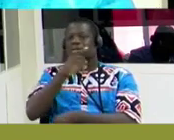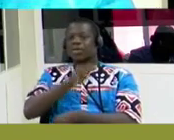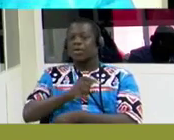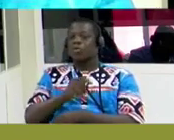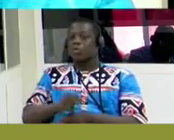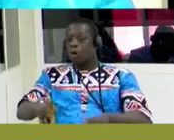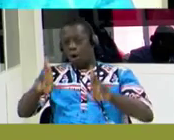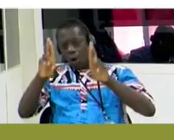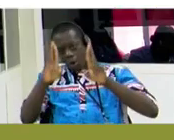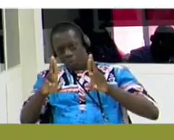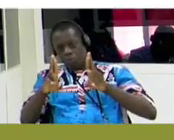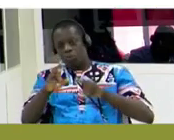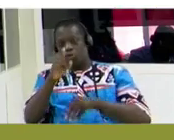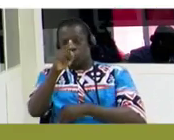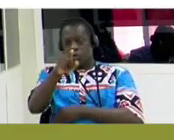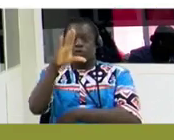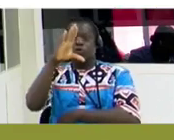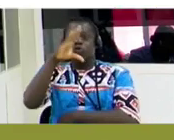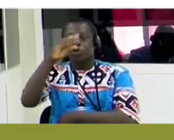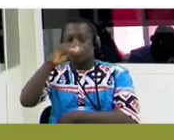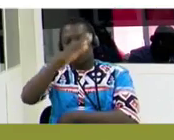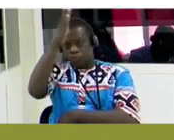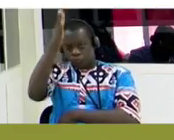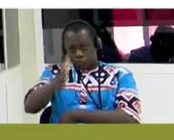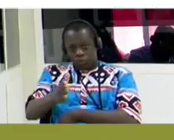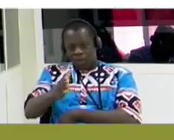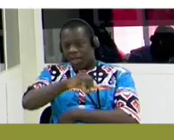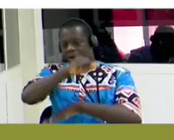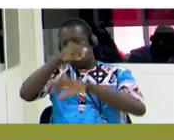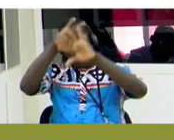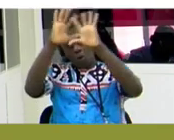to speak the truth and the whole truth.